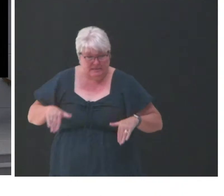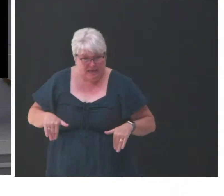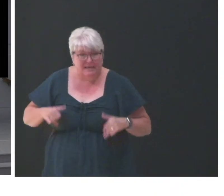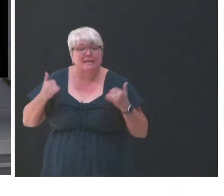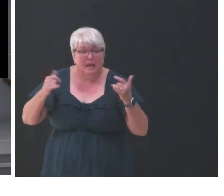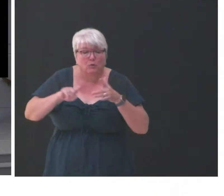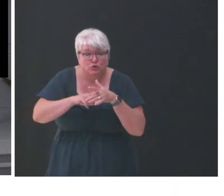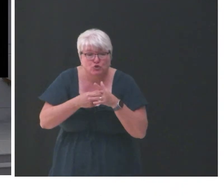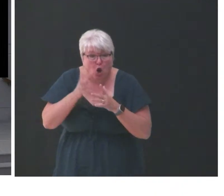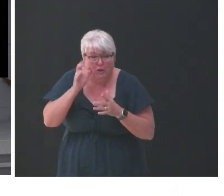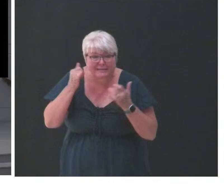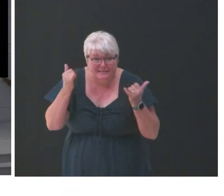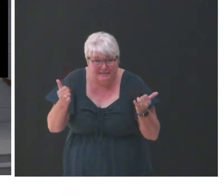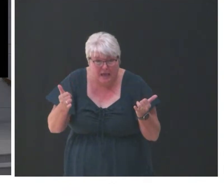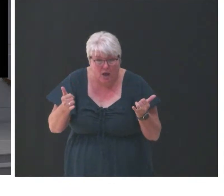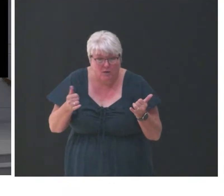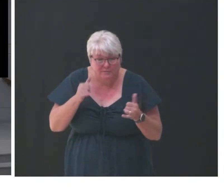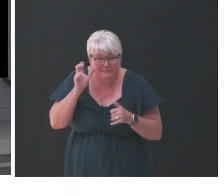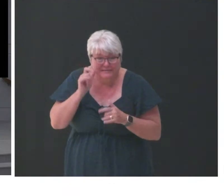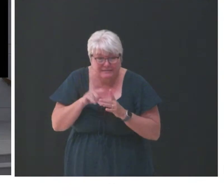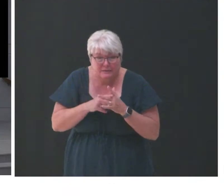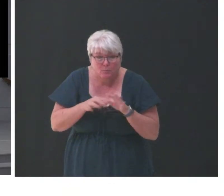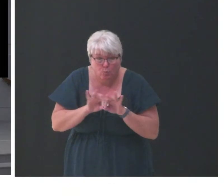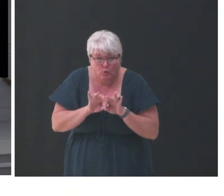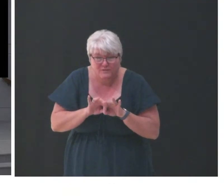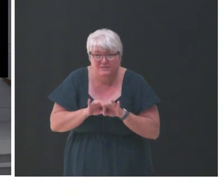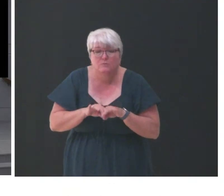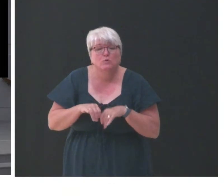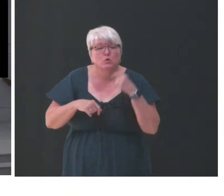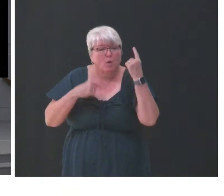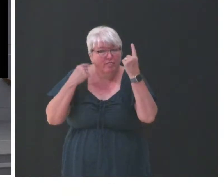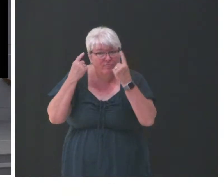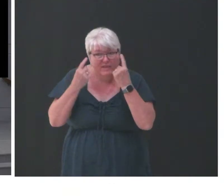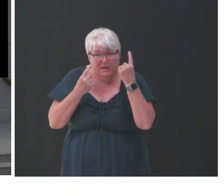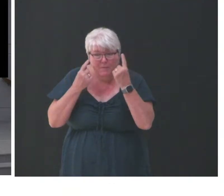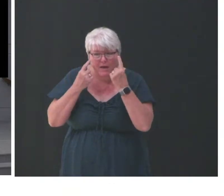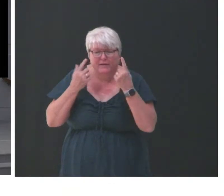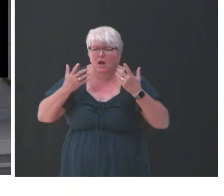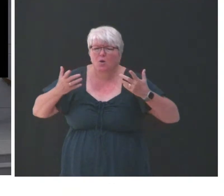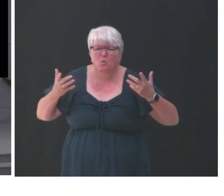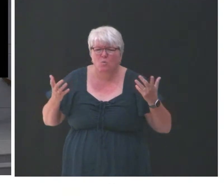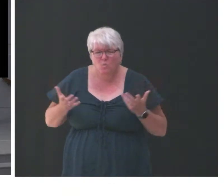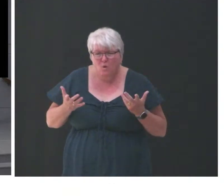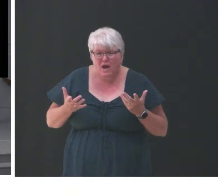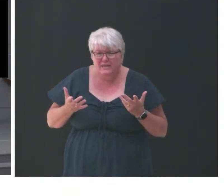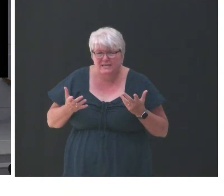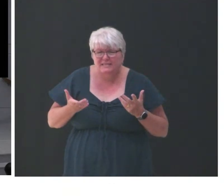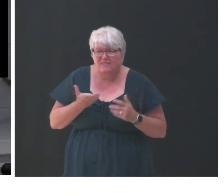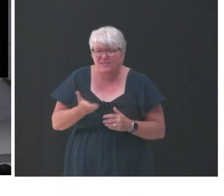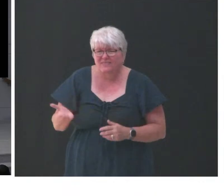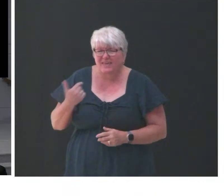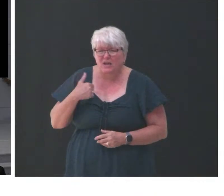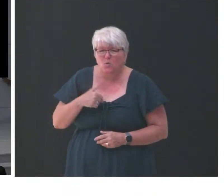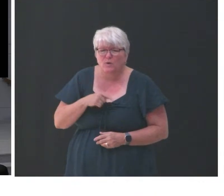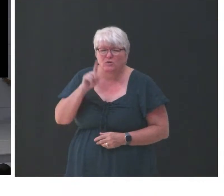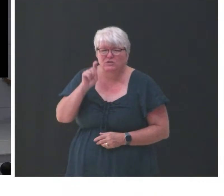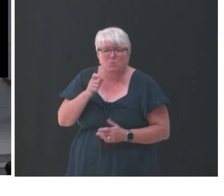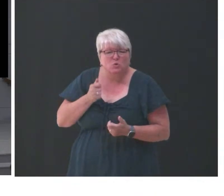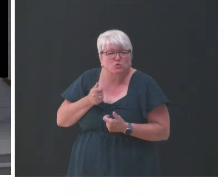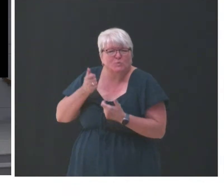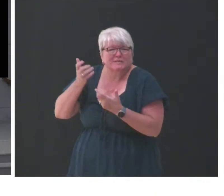start listening right now because it's about to start getting really important. Because when you think about this, what is the thing that we are supposed to express